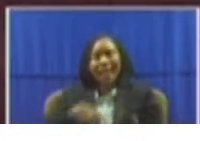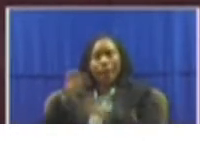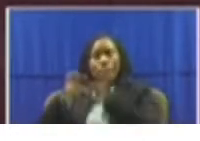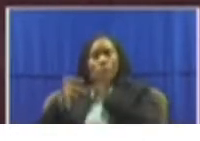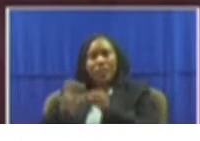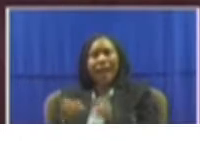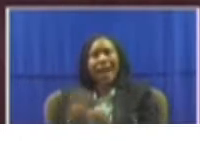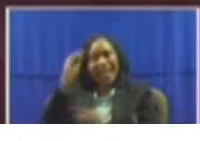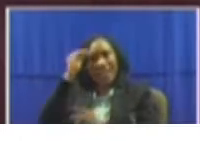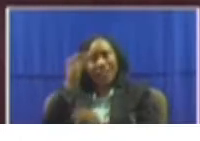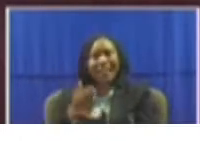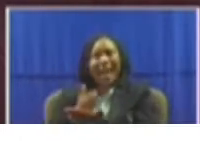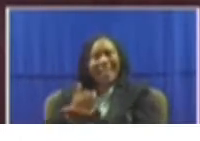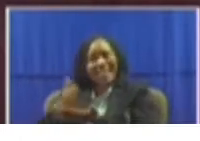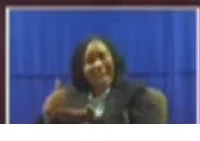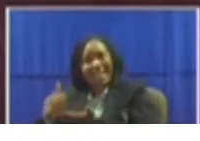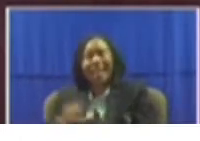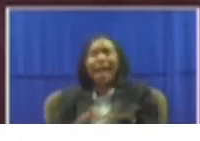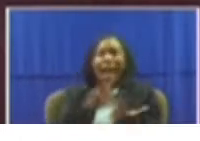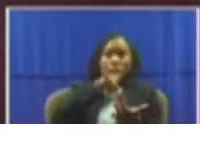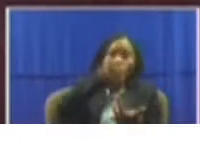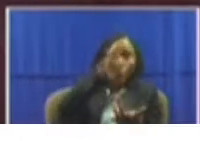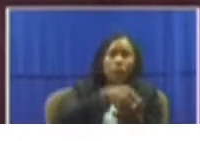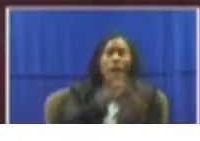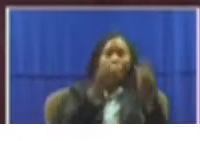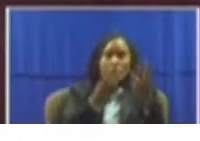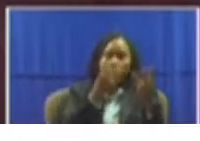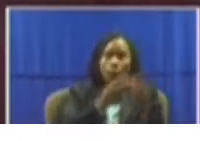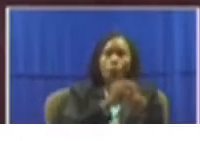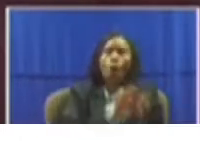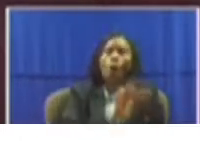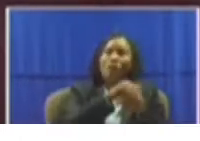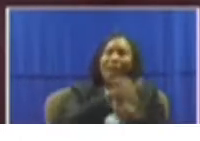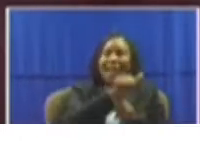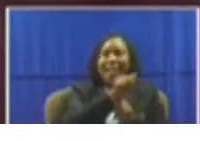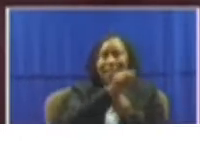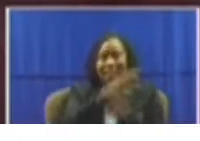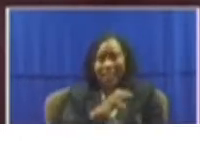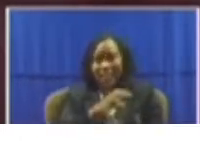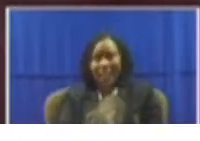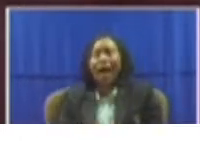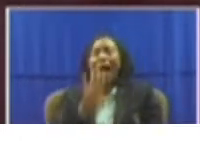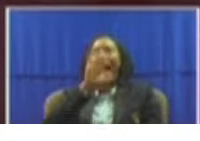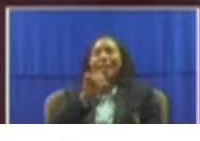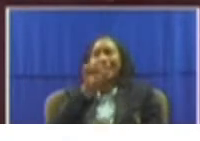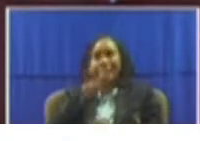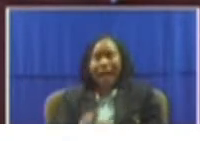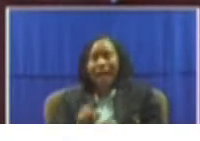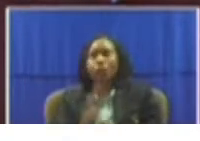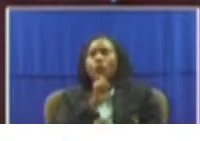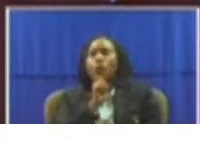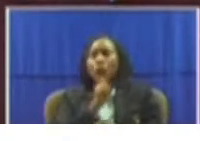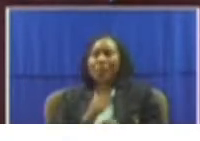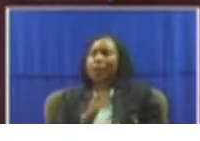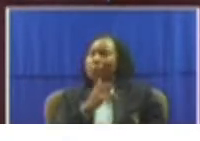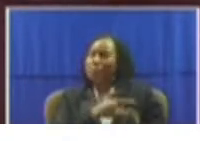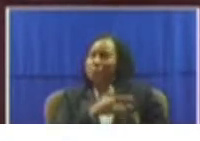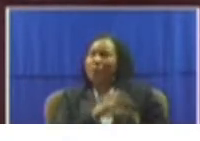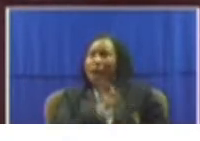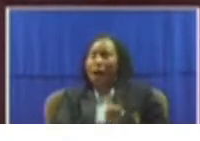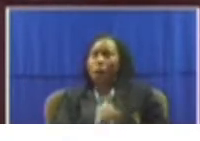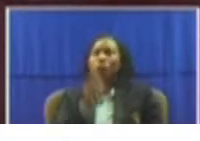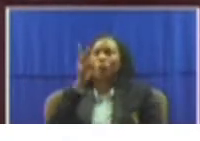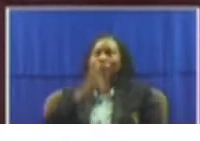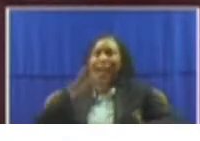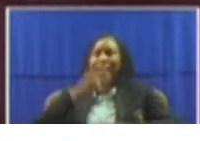that you choose the people over the ANC. I ask that you use your conscience to finally mark your place in